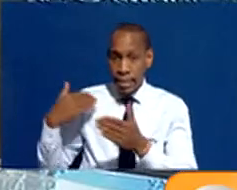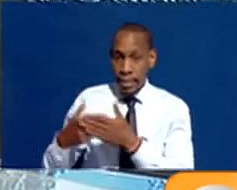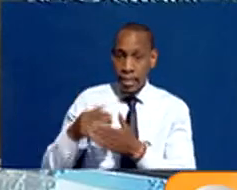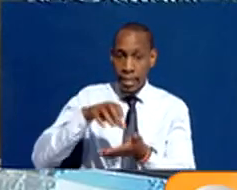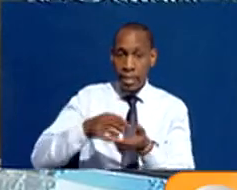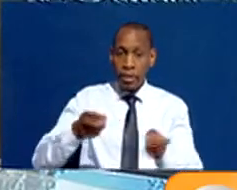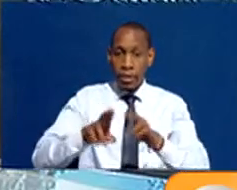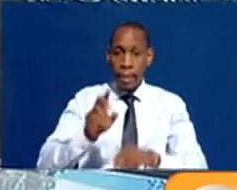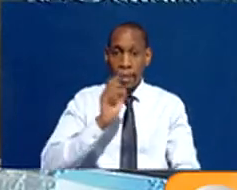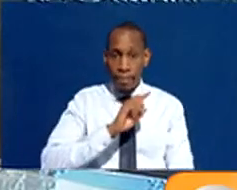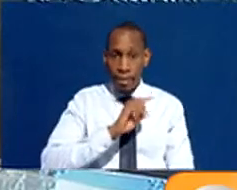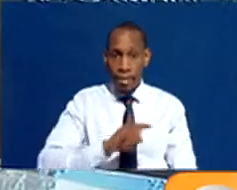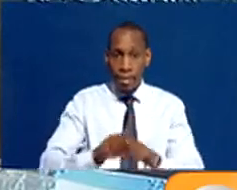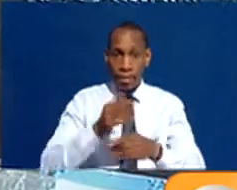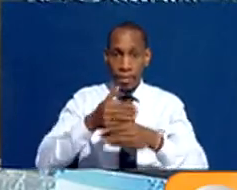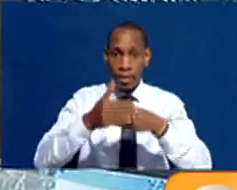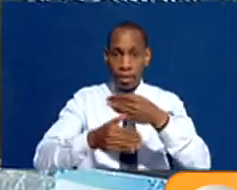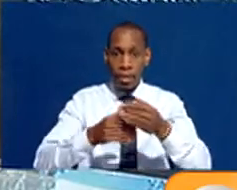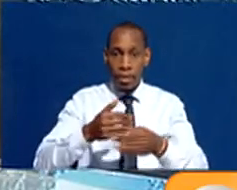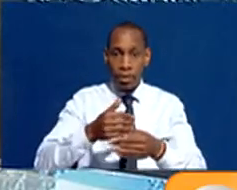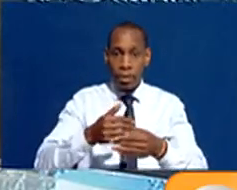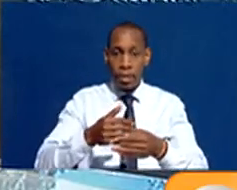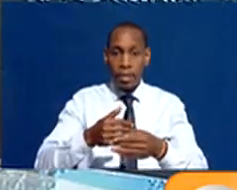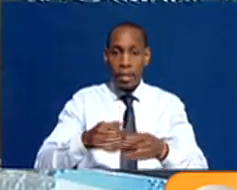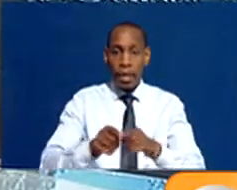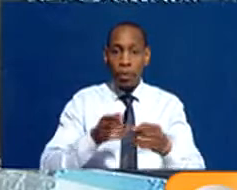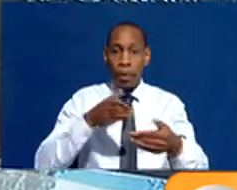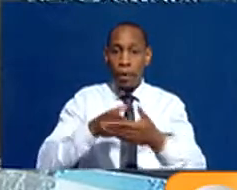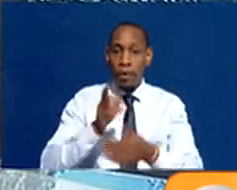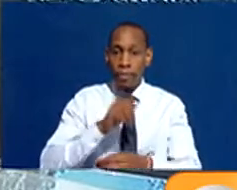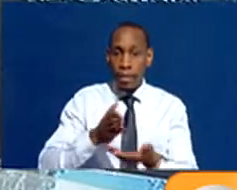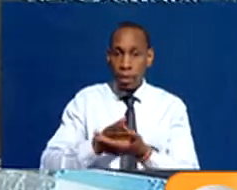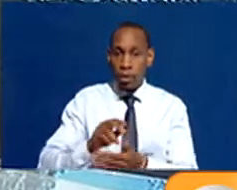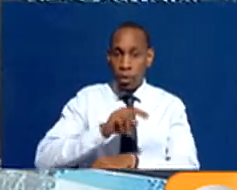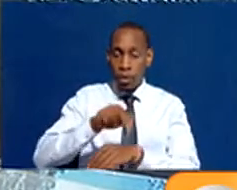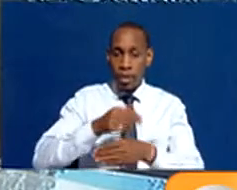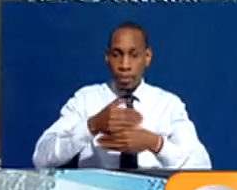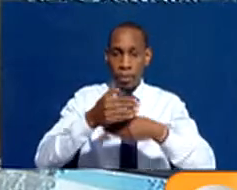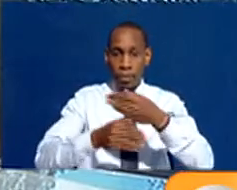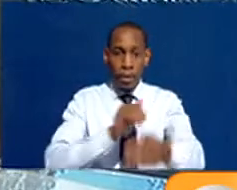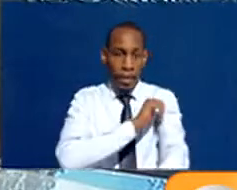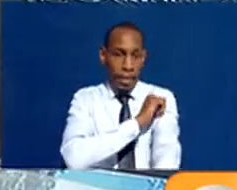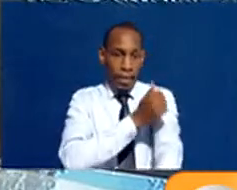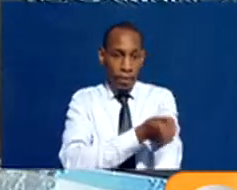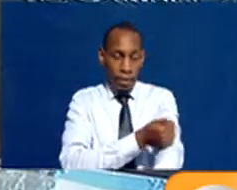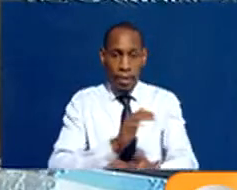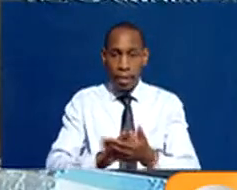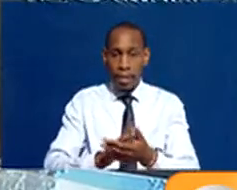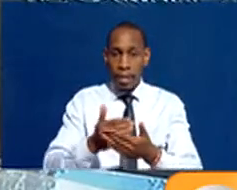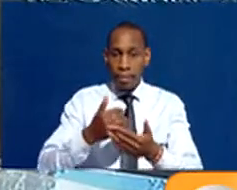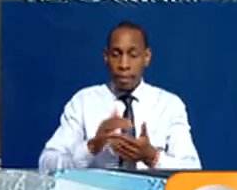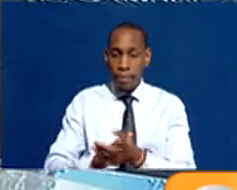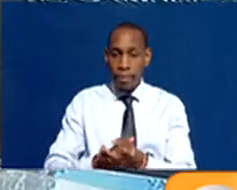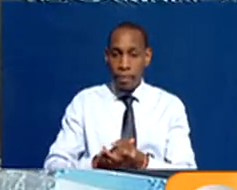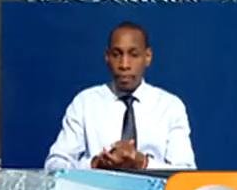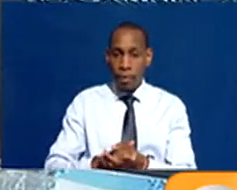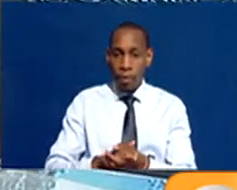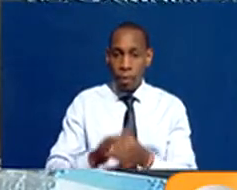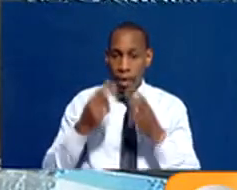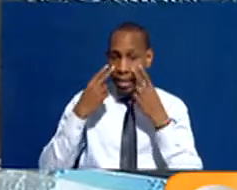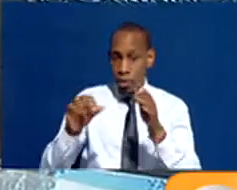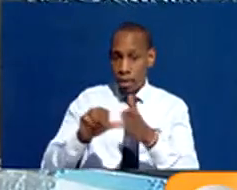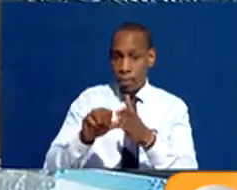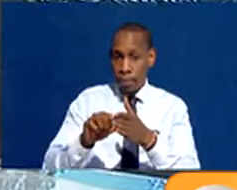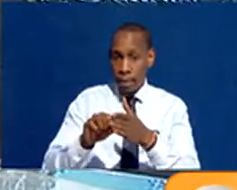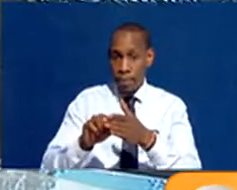incident happened, and the construction of the building had been halted by the National Construction Authority after fault lines were detected on the